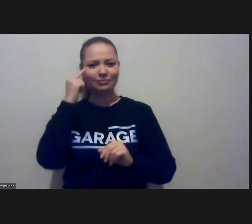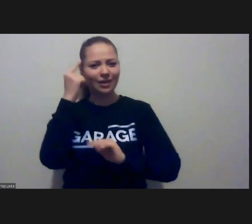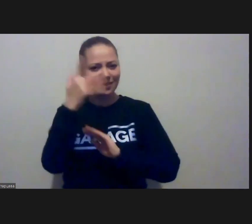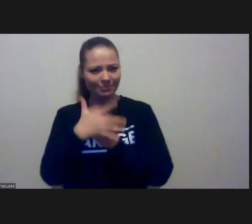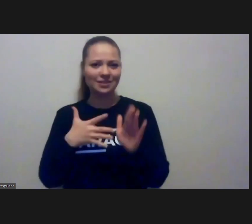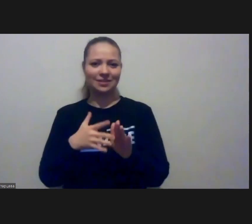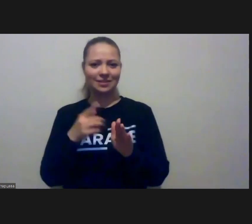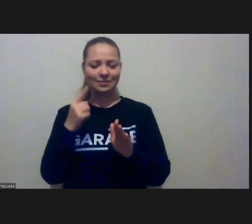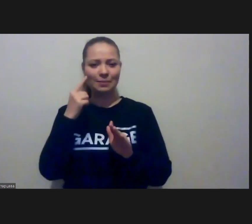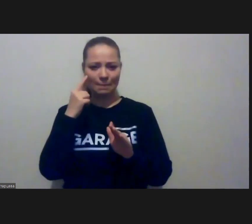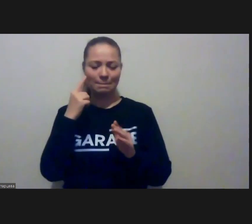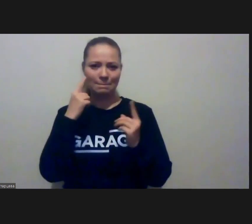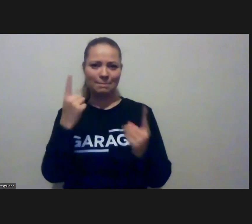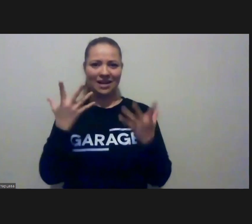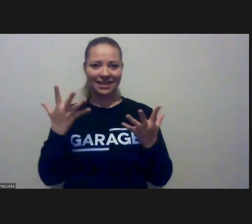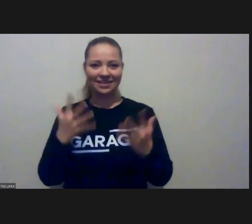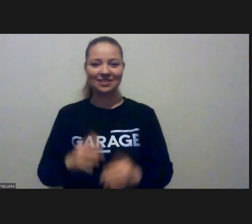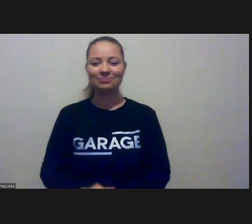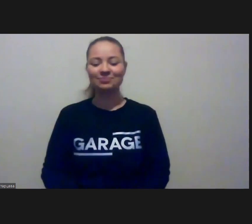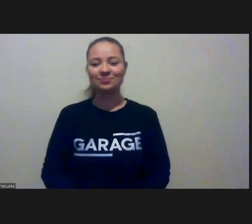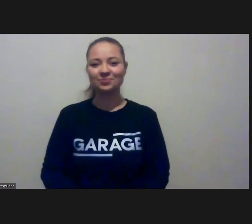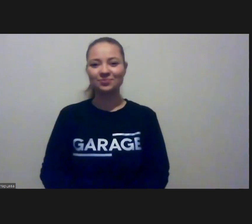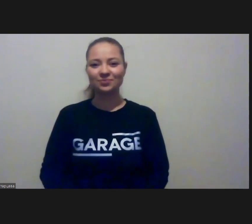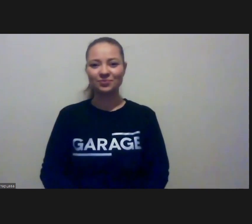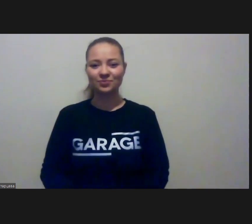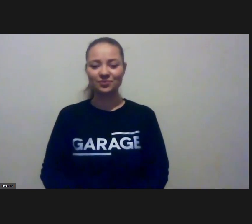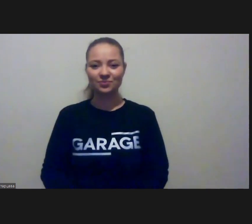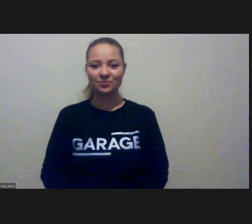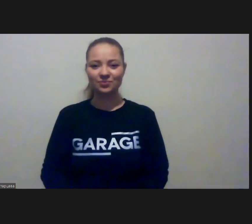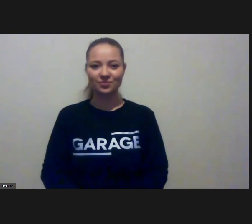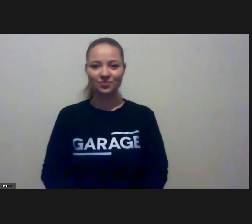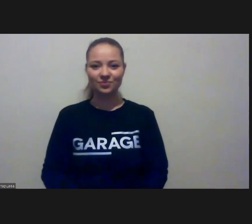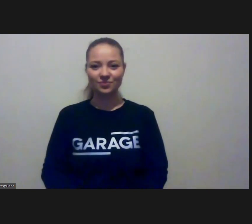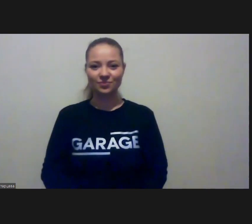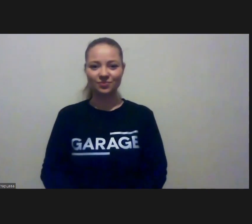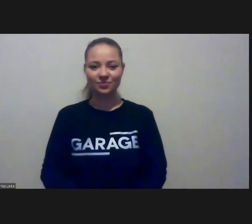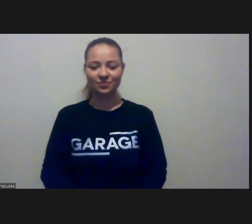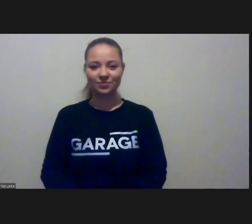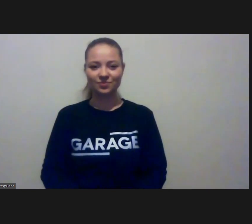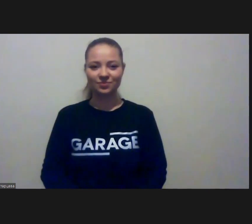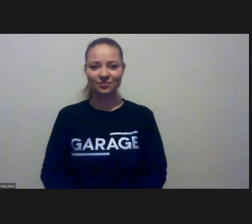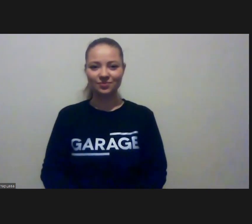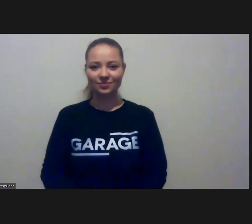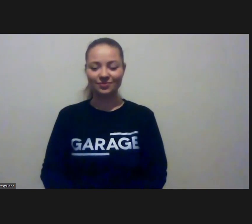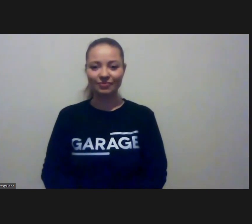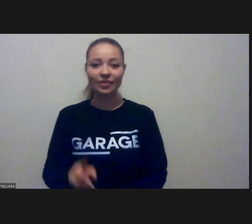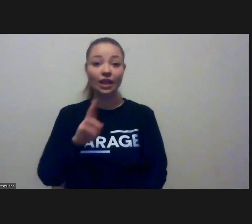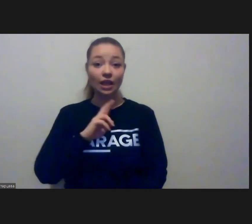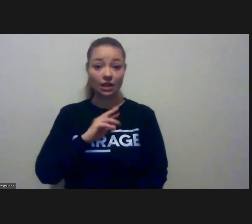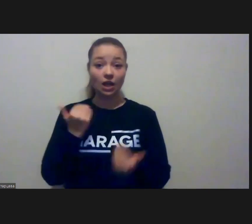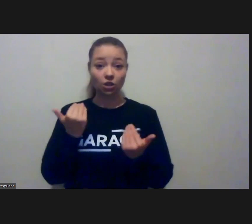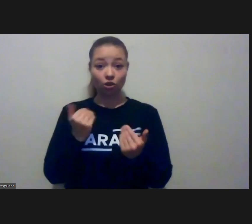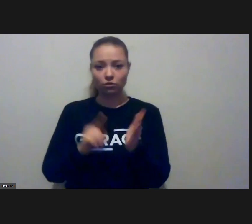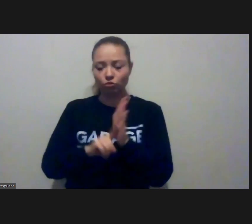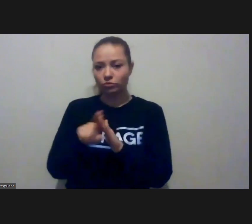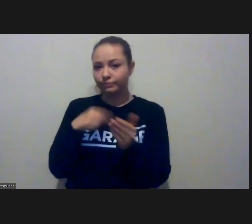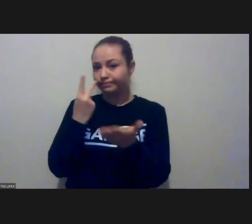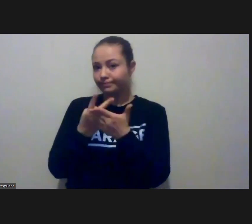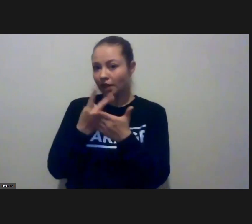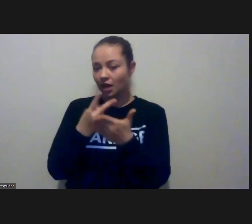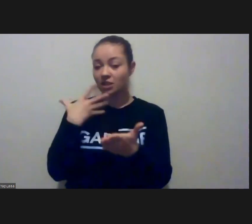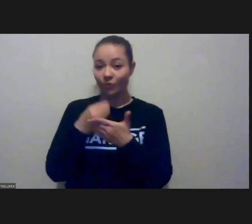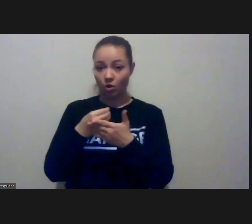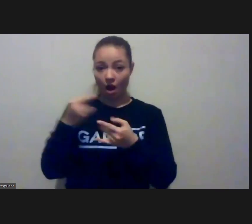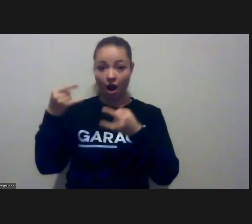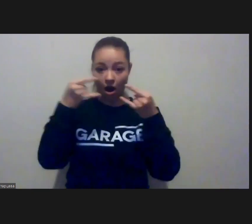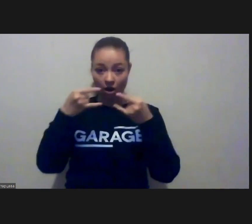to get into. This means I will be sharing a screen. Let me see if it works. And